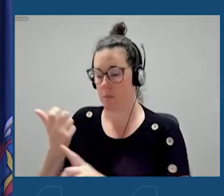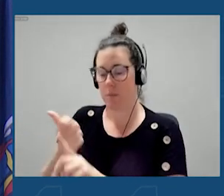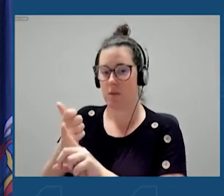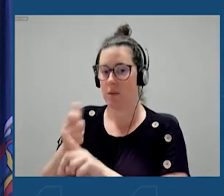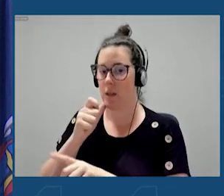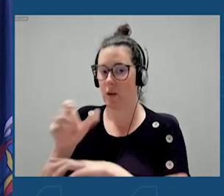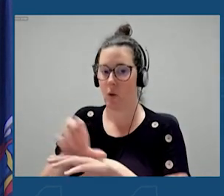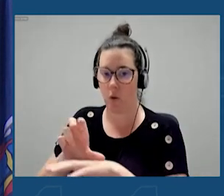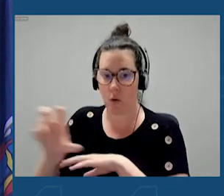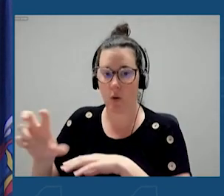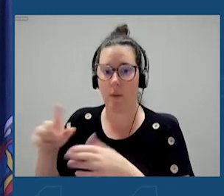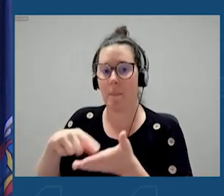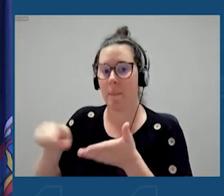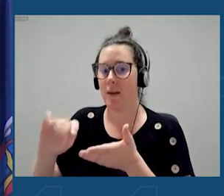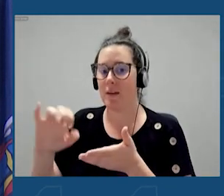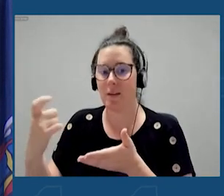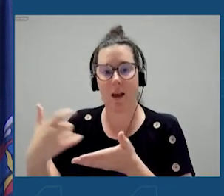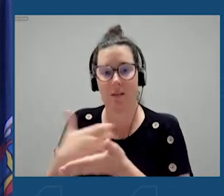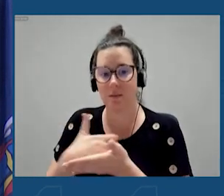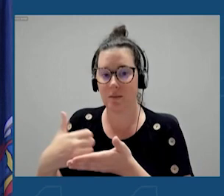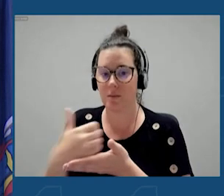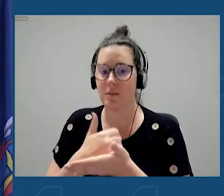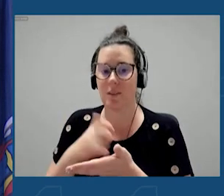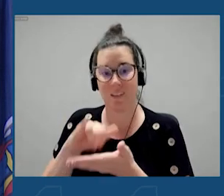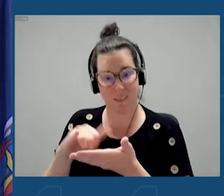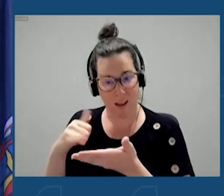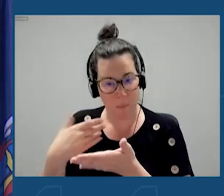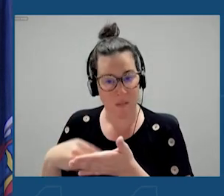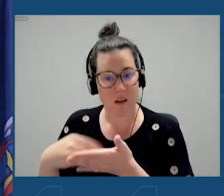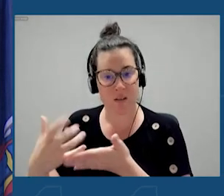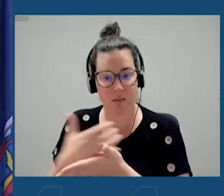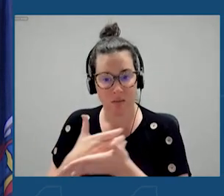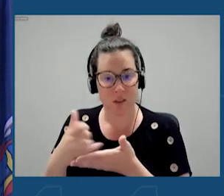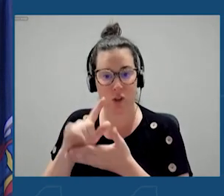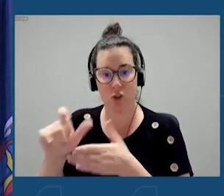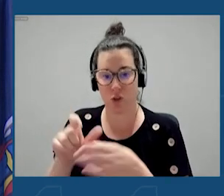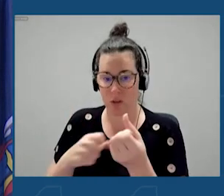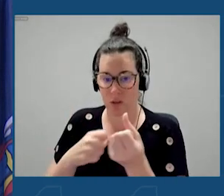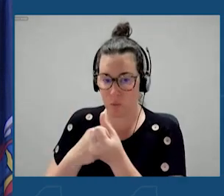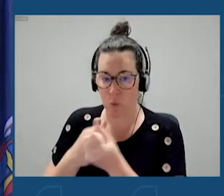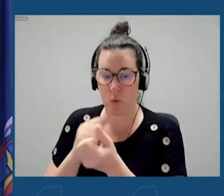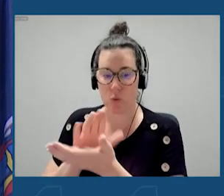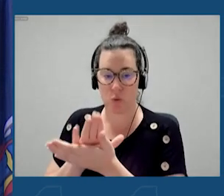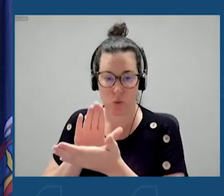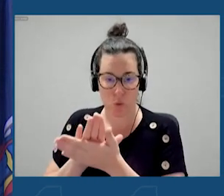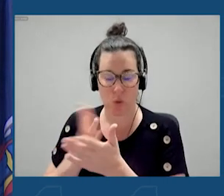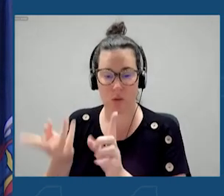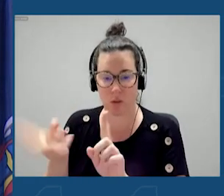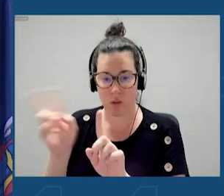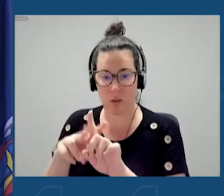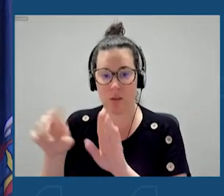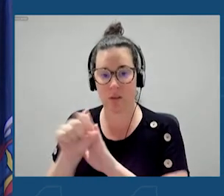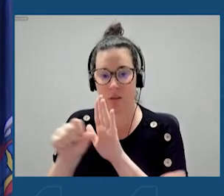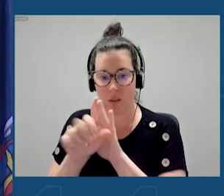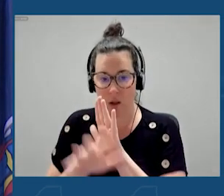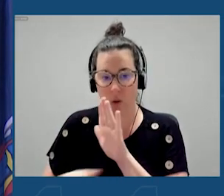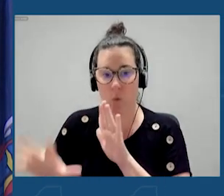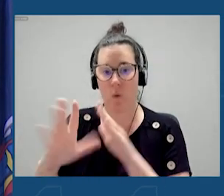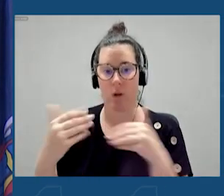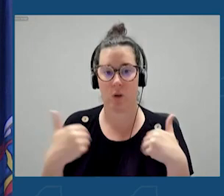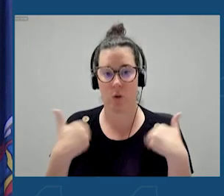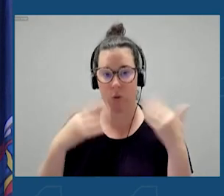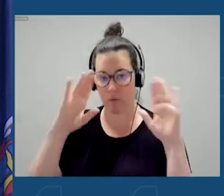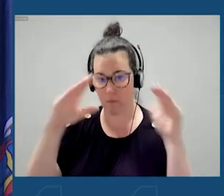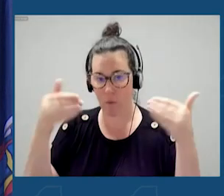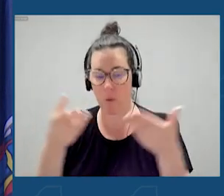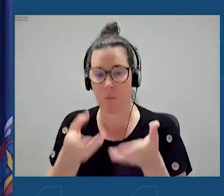to the tax revenue that should be used to fund programs to help support our schools and the implementation of statewide youth-focused public